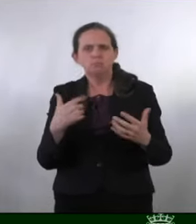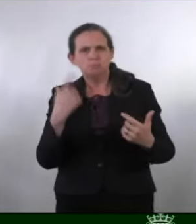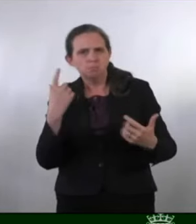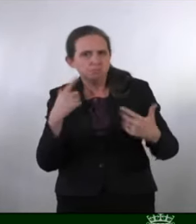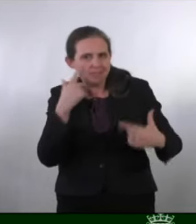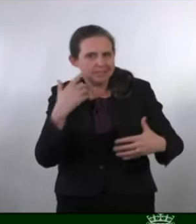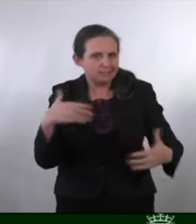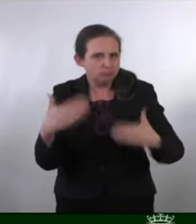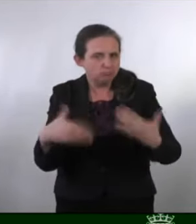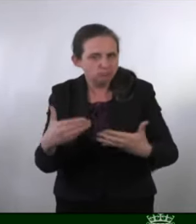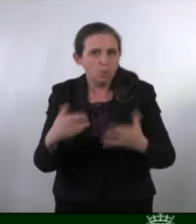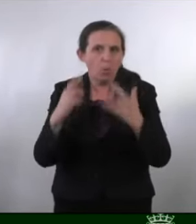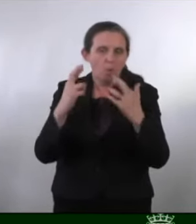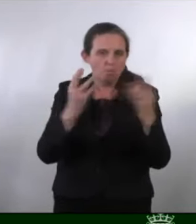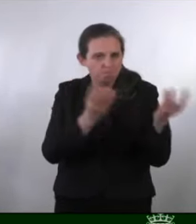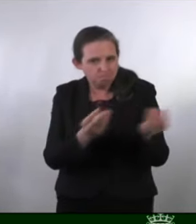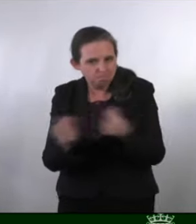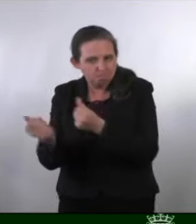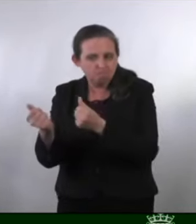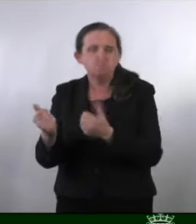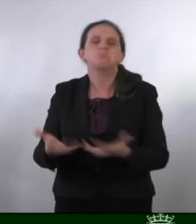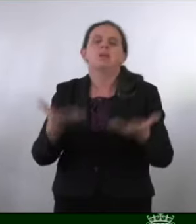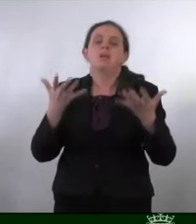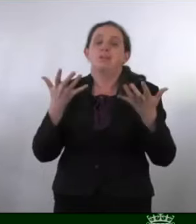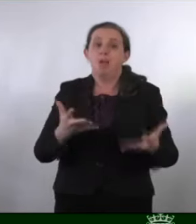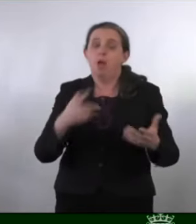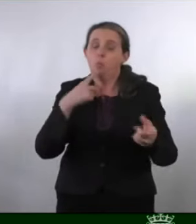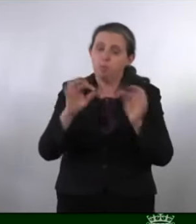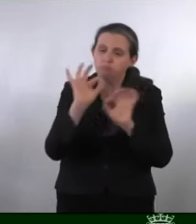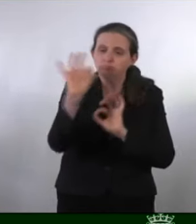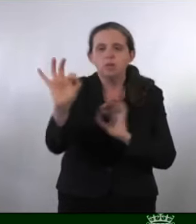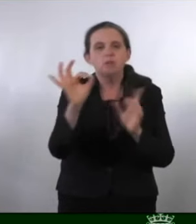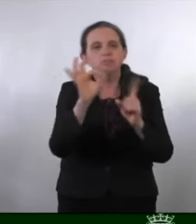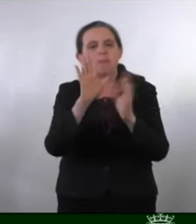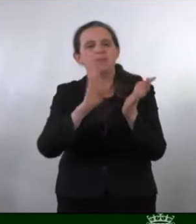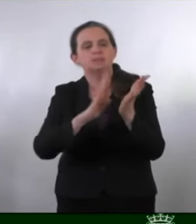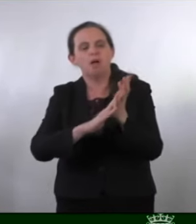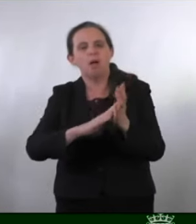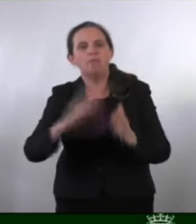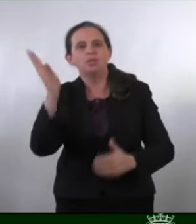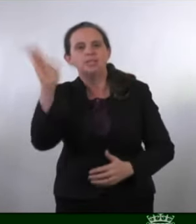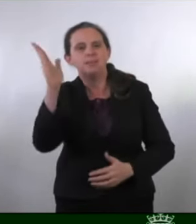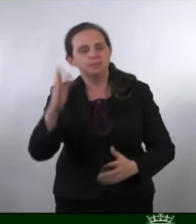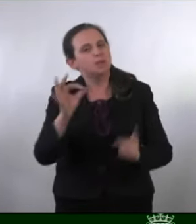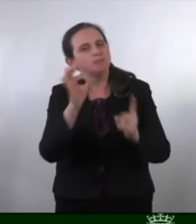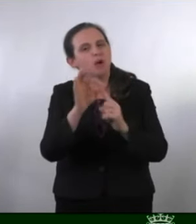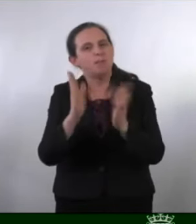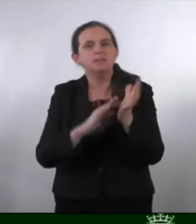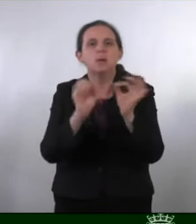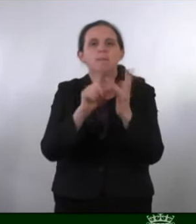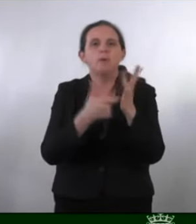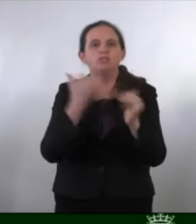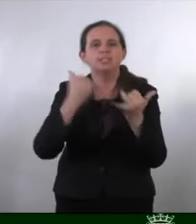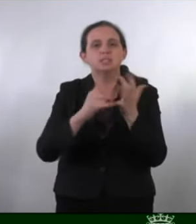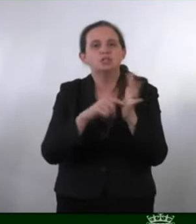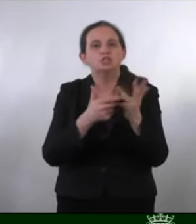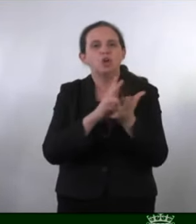So what I'm now going to do is call the Prime Minister to make a statement. Prime Minister Boris Johnson.